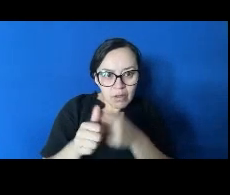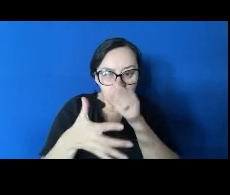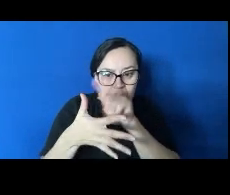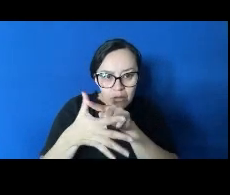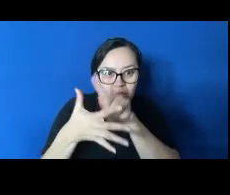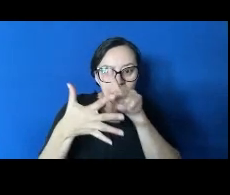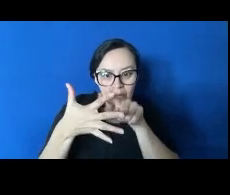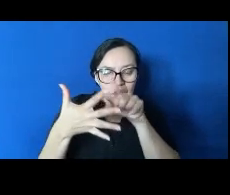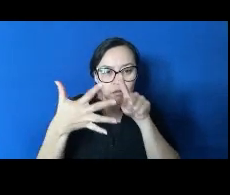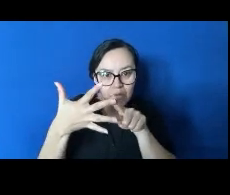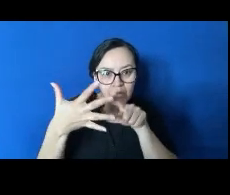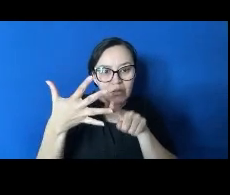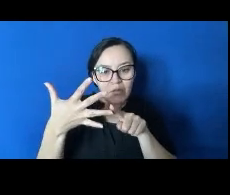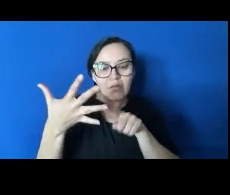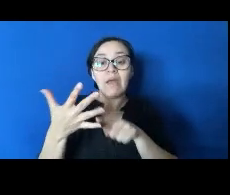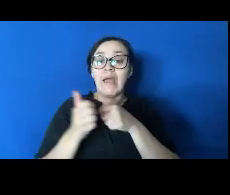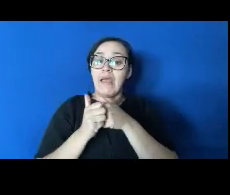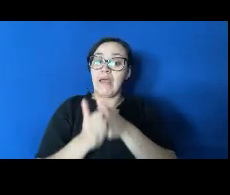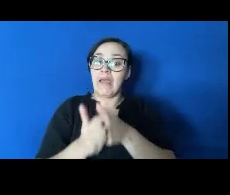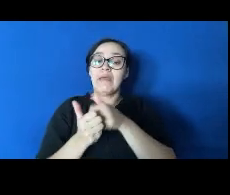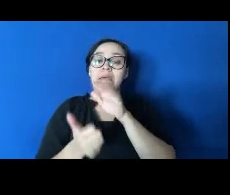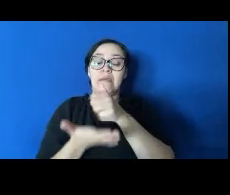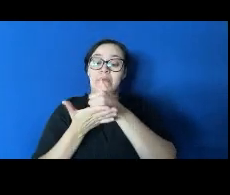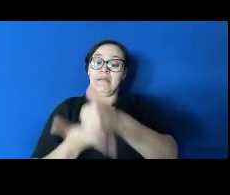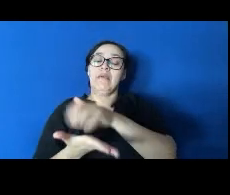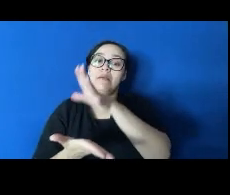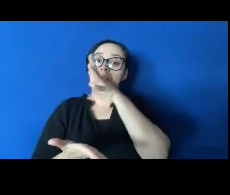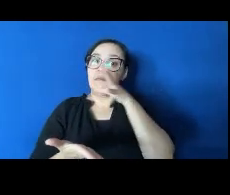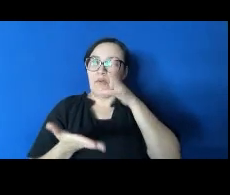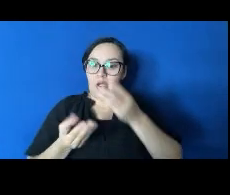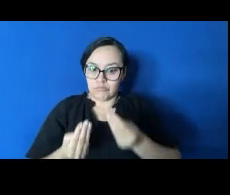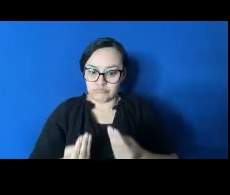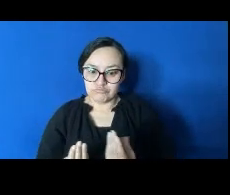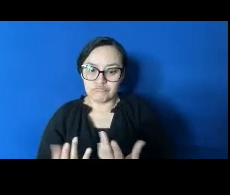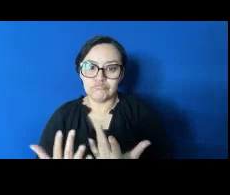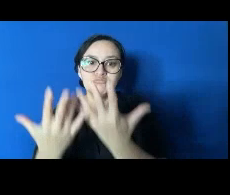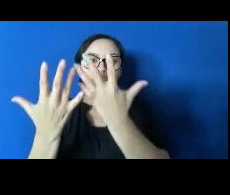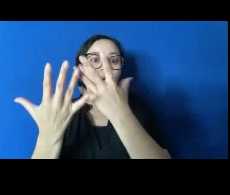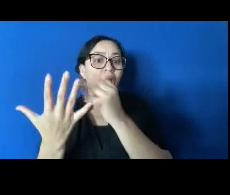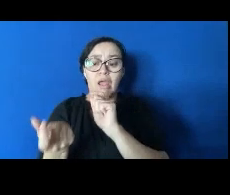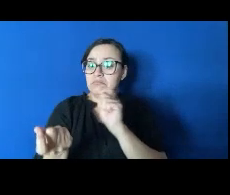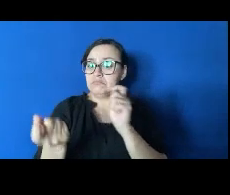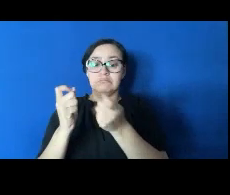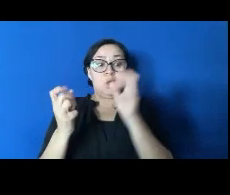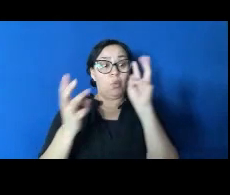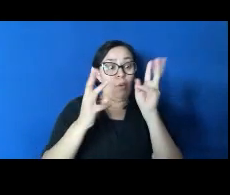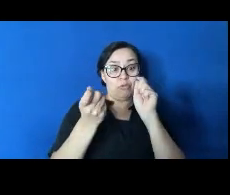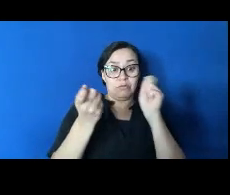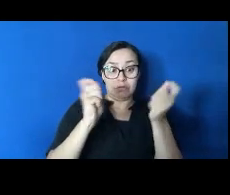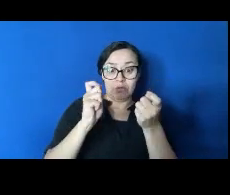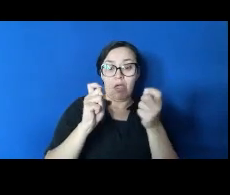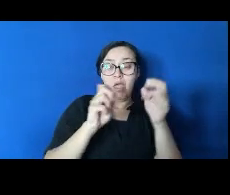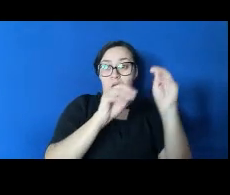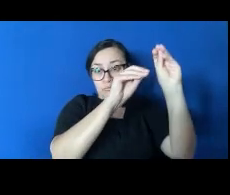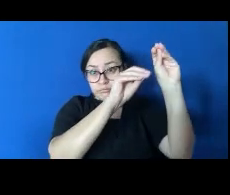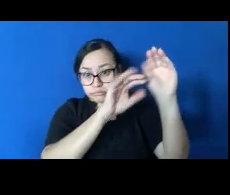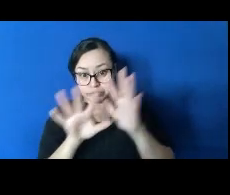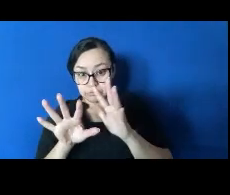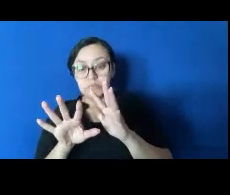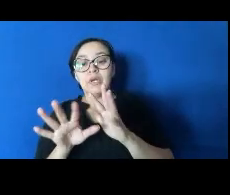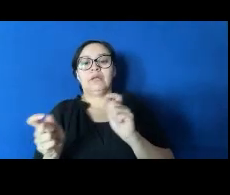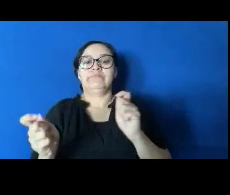analyze, vulnerabilidades en su evaluate, terreno and identify y en sus vulnerabilities fincas in their para que land, puedan adaptarse a los and diferentes so that they can riesgos de cambio adapt to climático. different